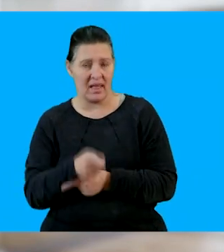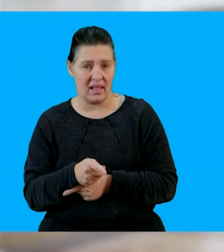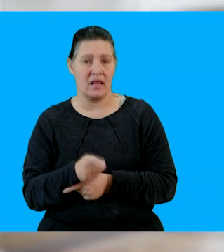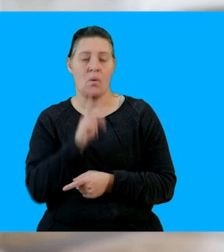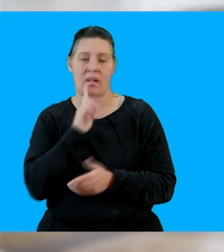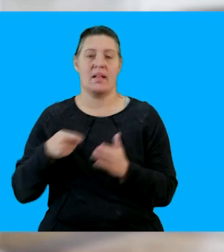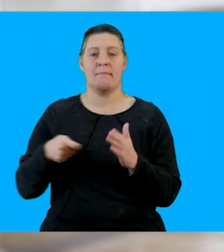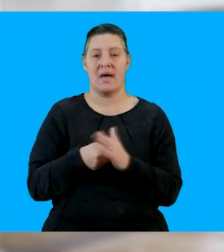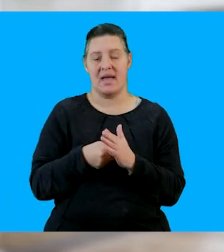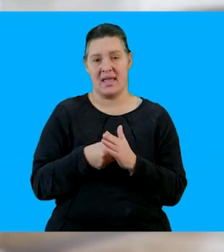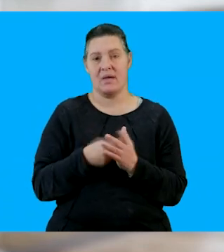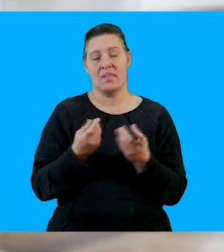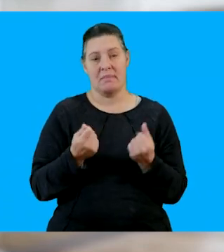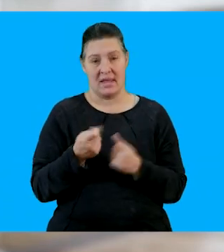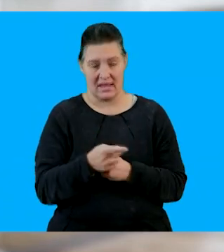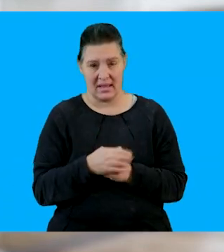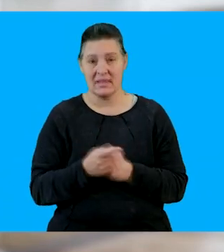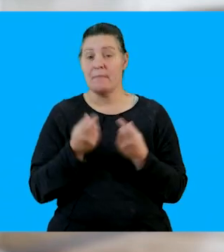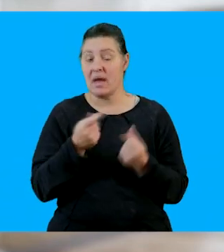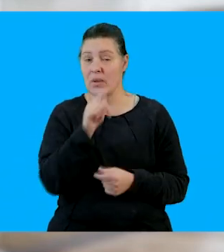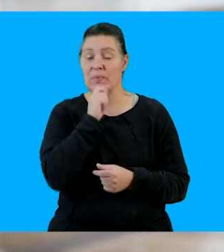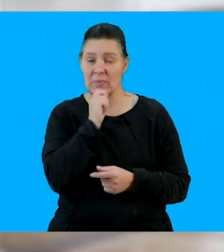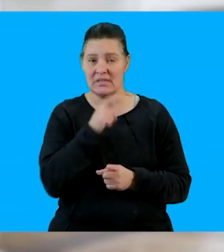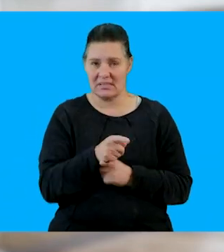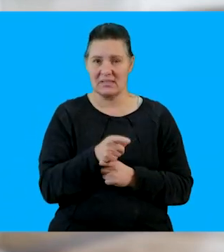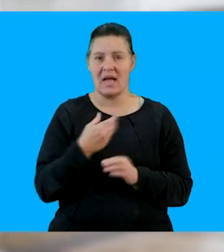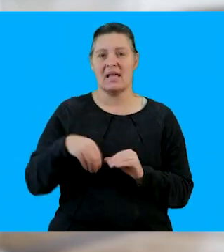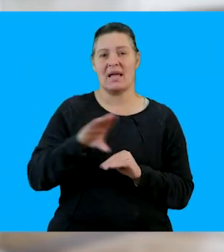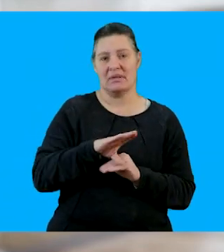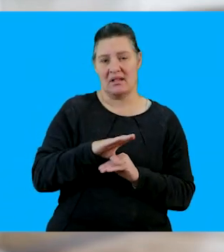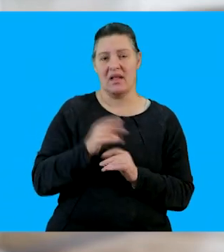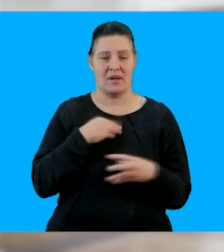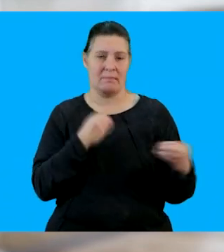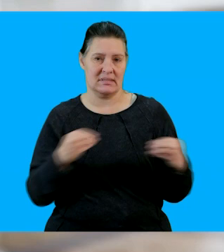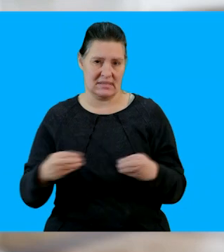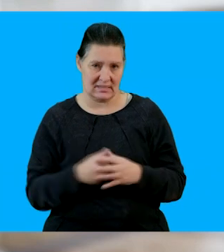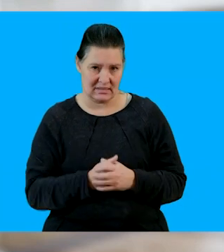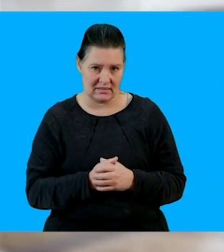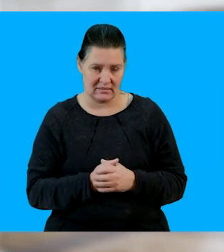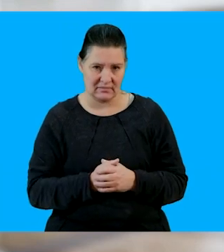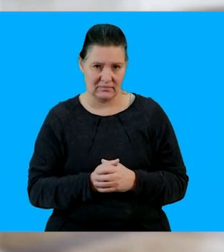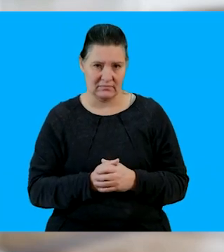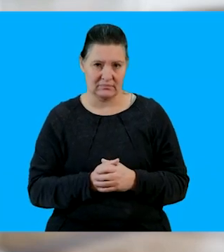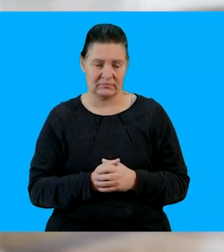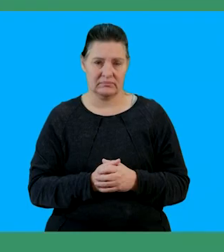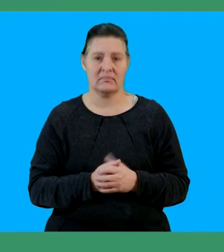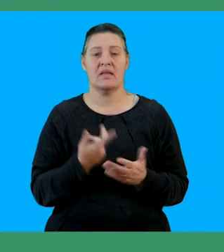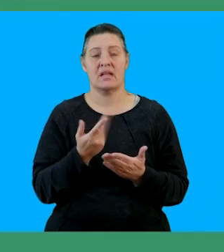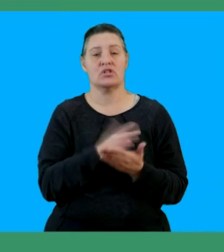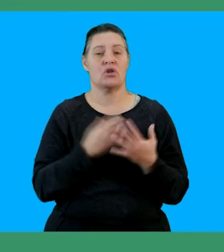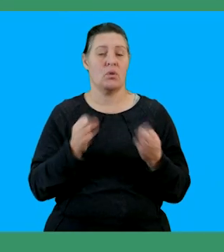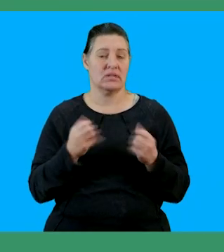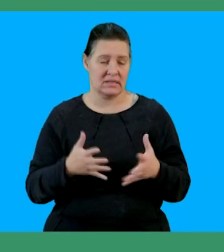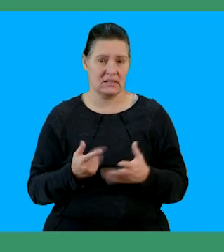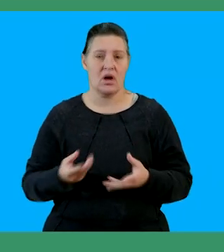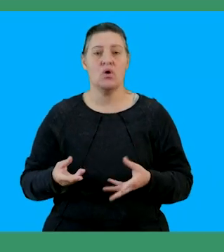person will buy with the money, and that money we can use it as a capital in our business. Then